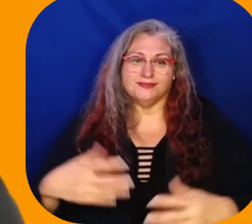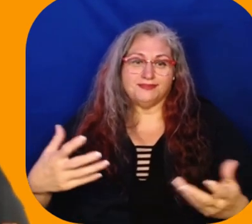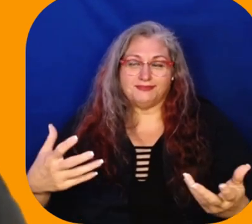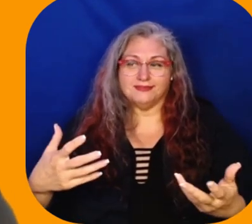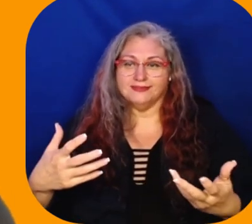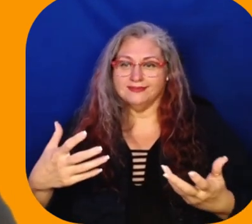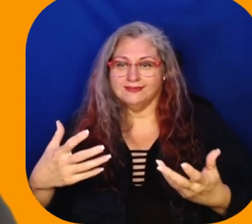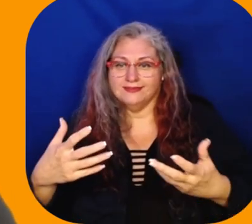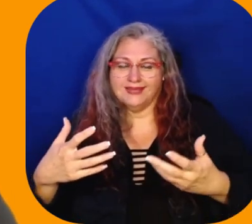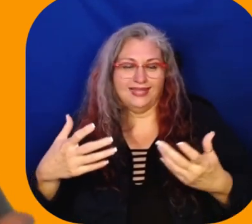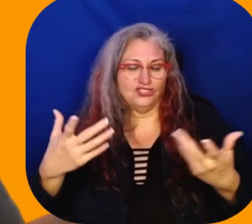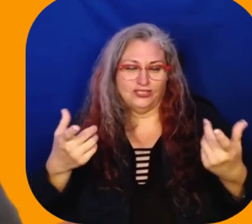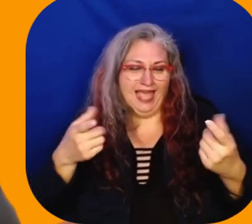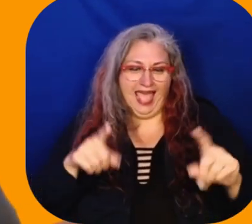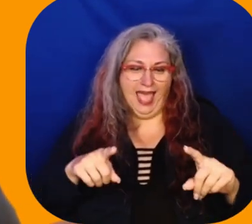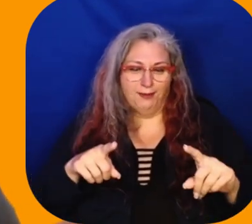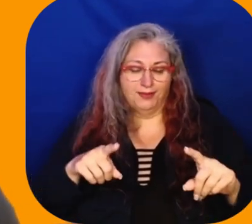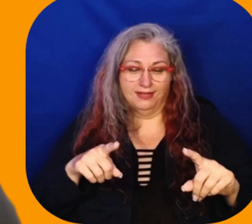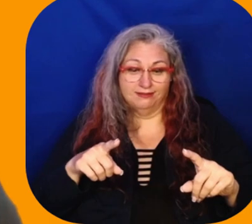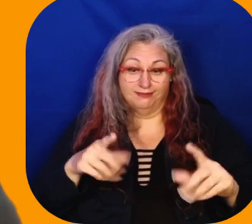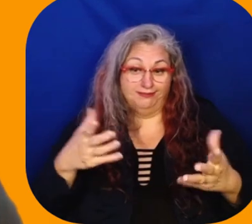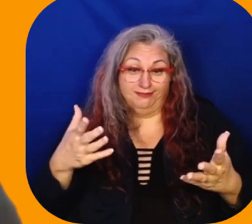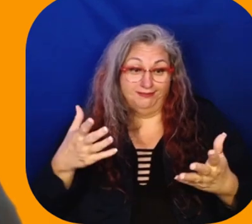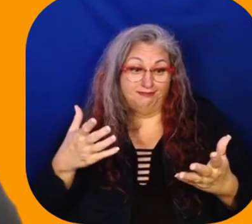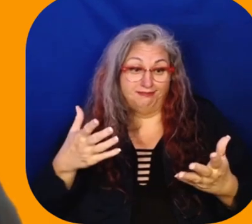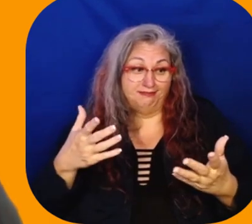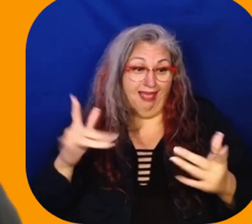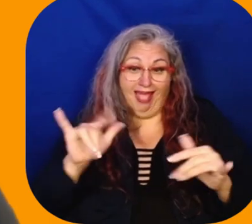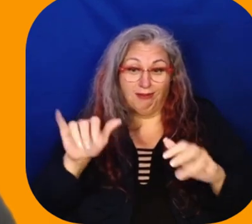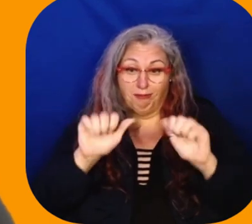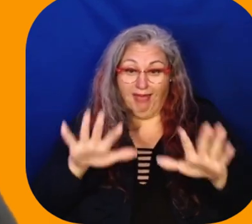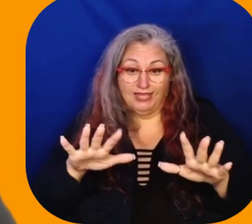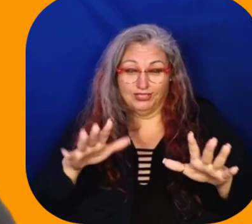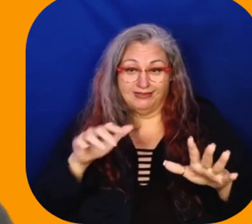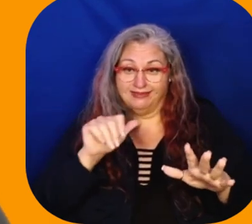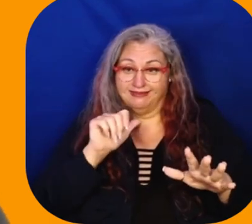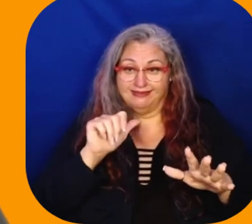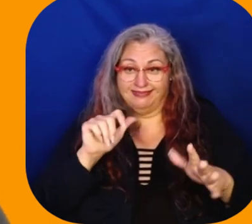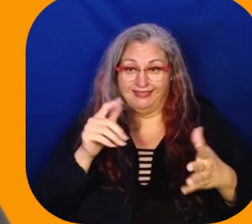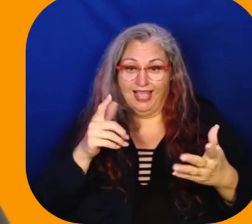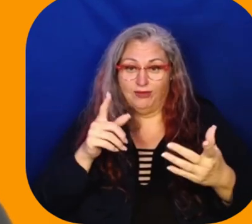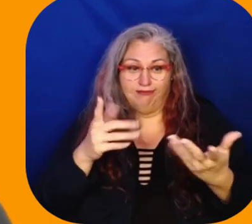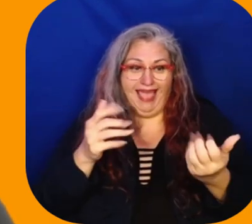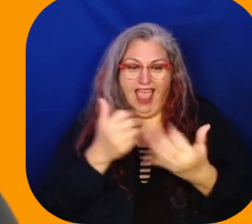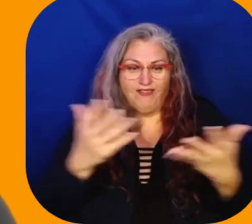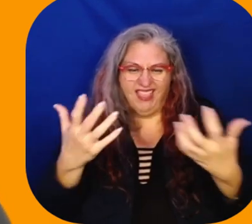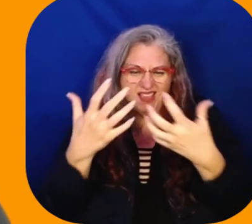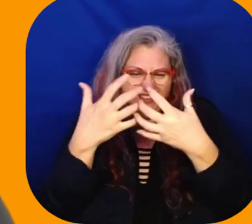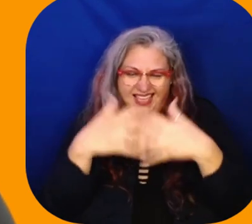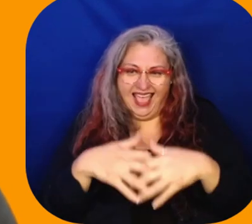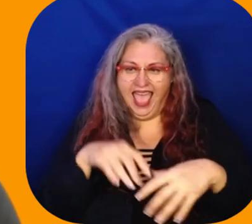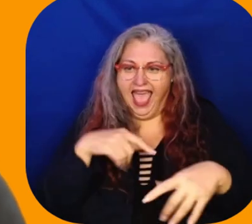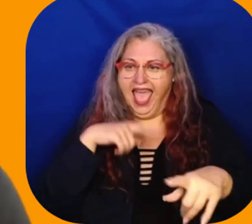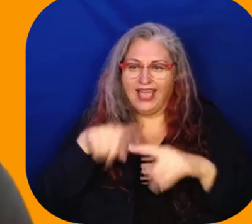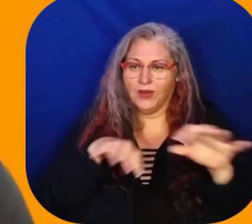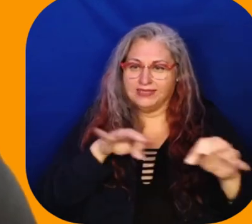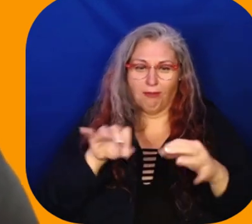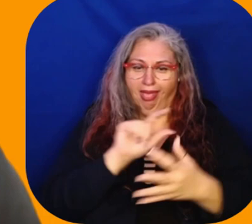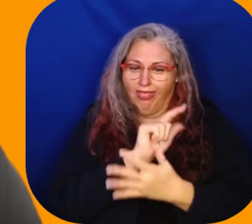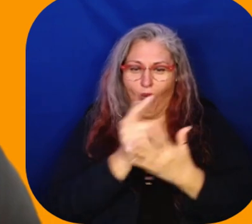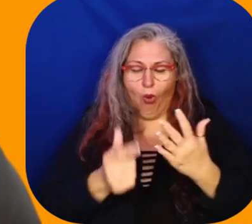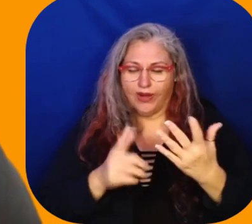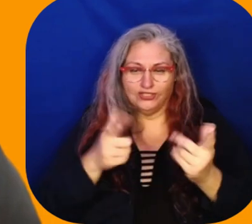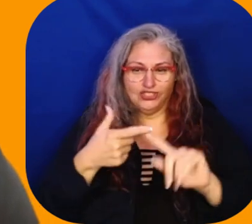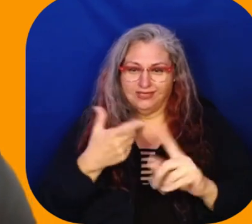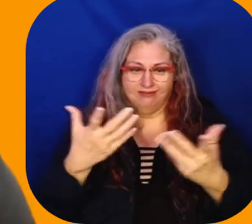the marriage was serendipitous almost. It just happened. I can't even give you the ABC, Lourdes. I really can't. It